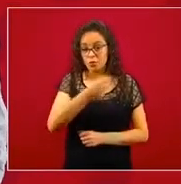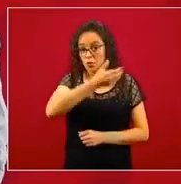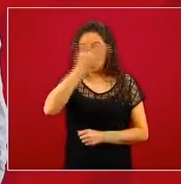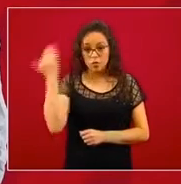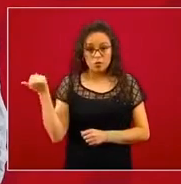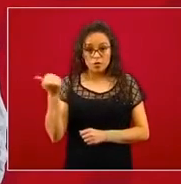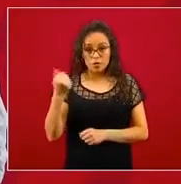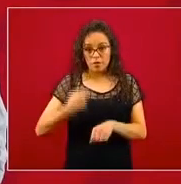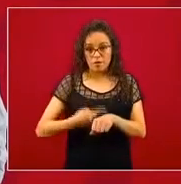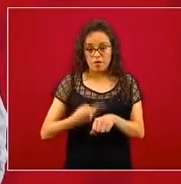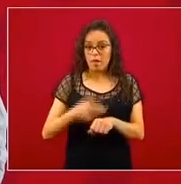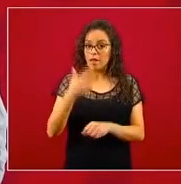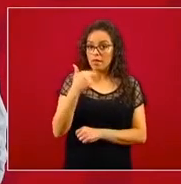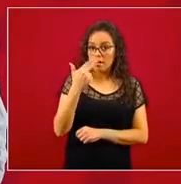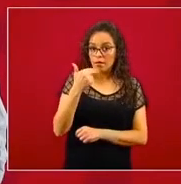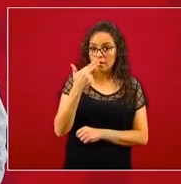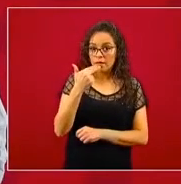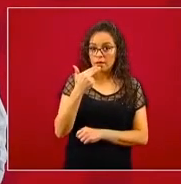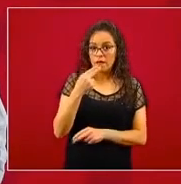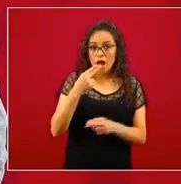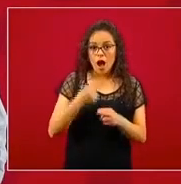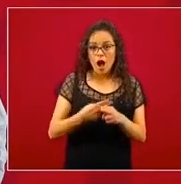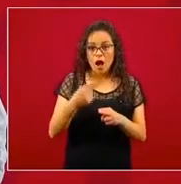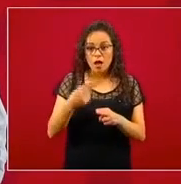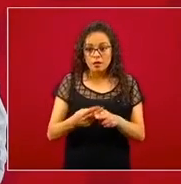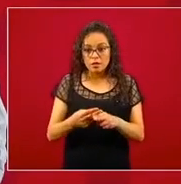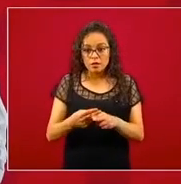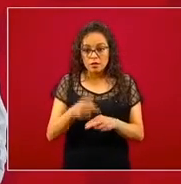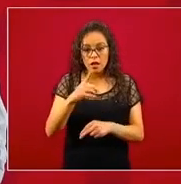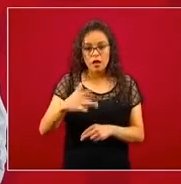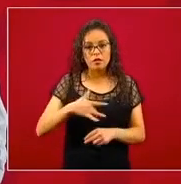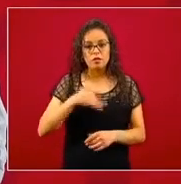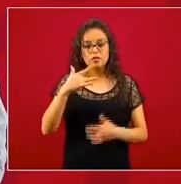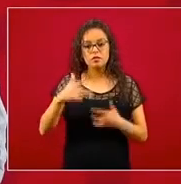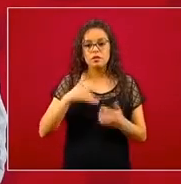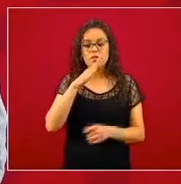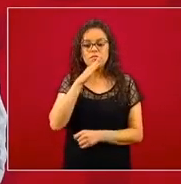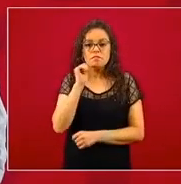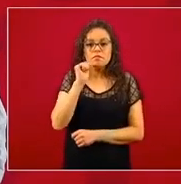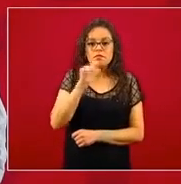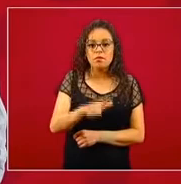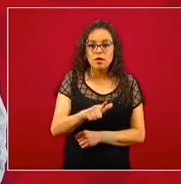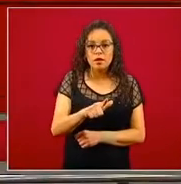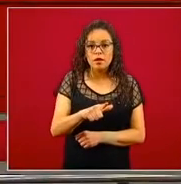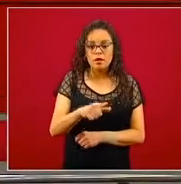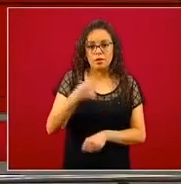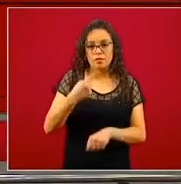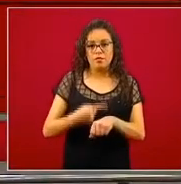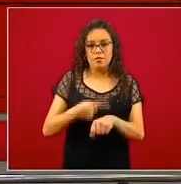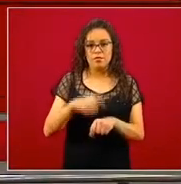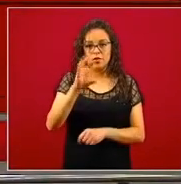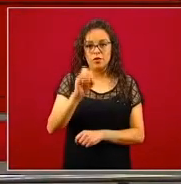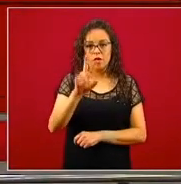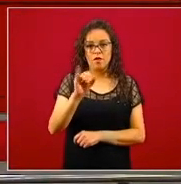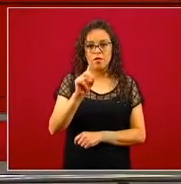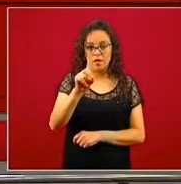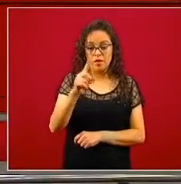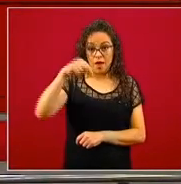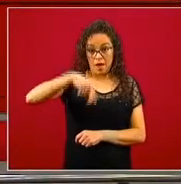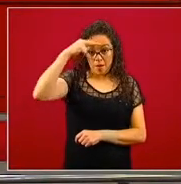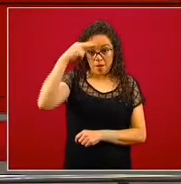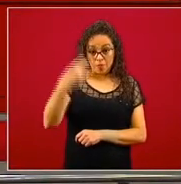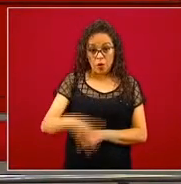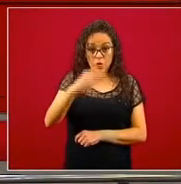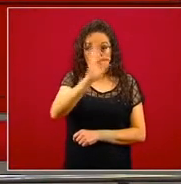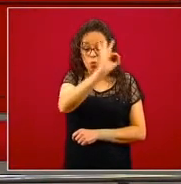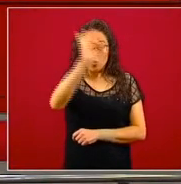undergoing a bad nutritional regime for 40 years. And there's people who didn't know they had diabetes until they got tested for